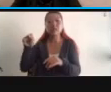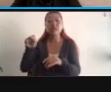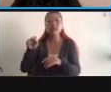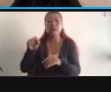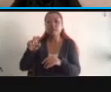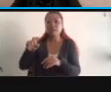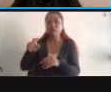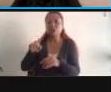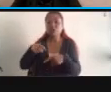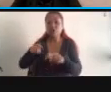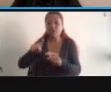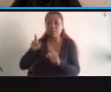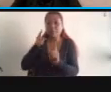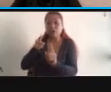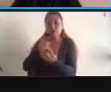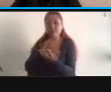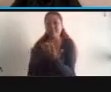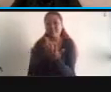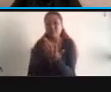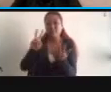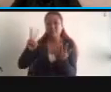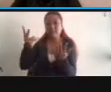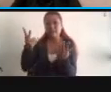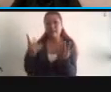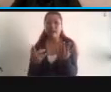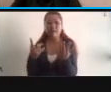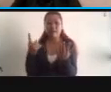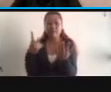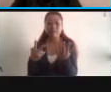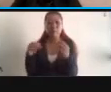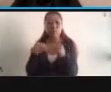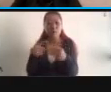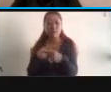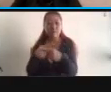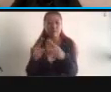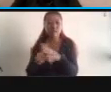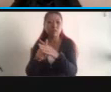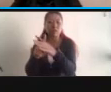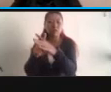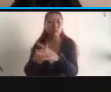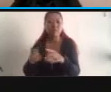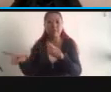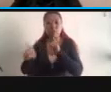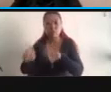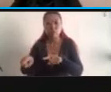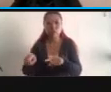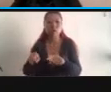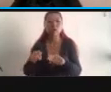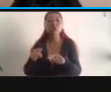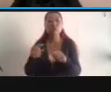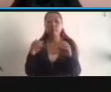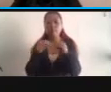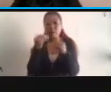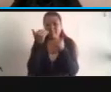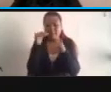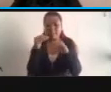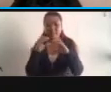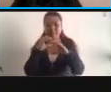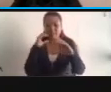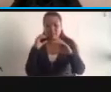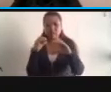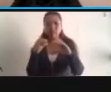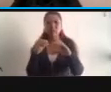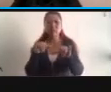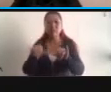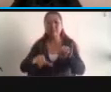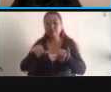half of their mission. Likewise, a data mining review of analog teams in isolation and confinement showed that some teams were more variable than others in the